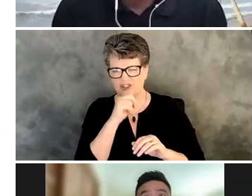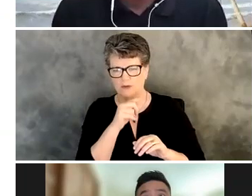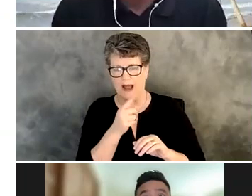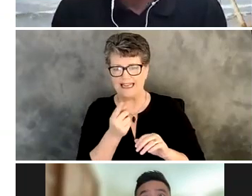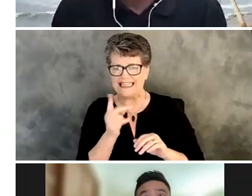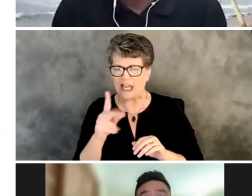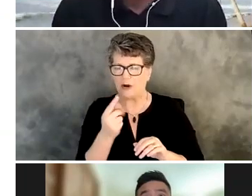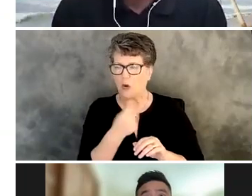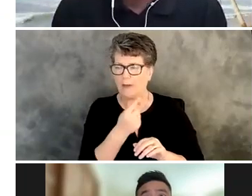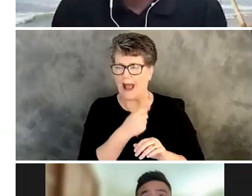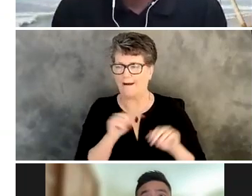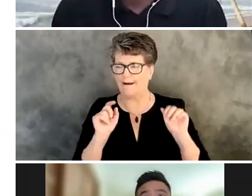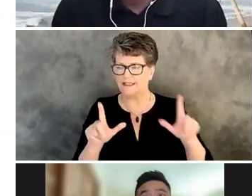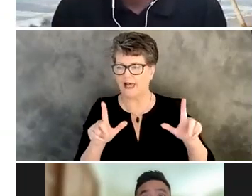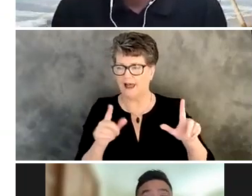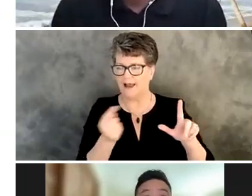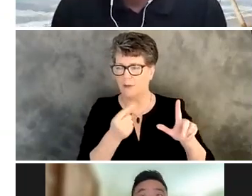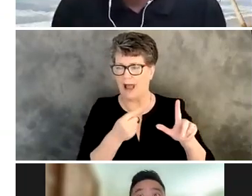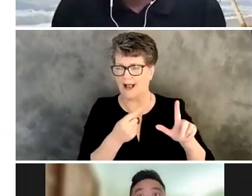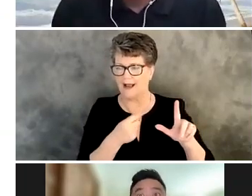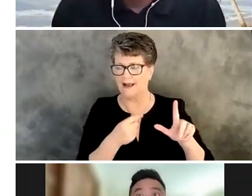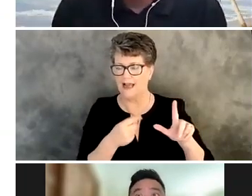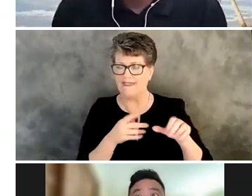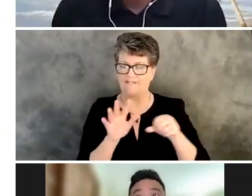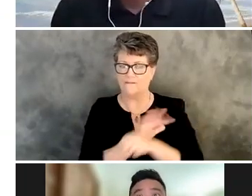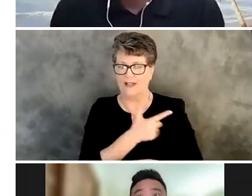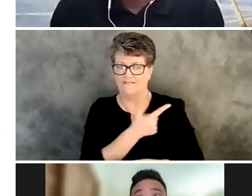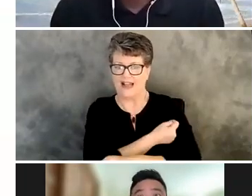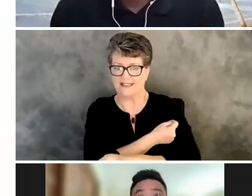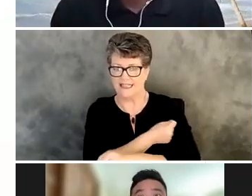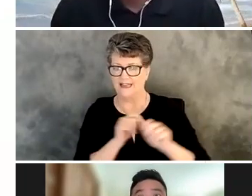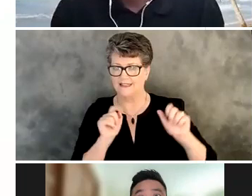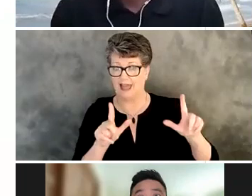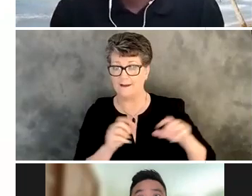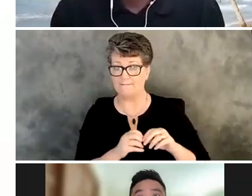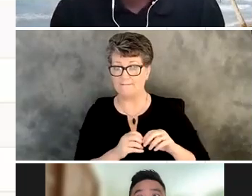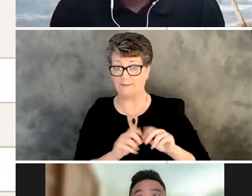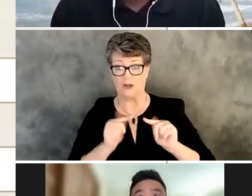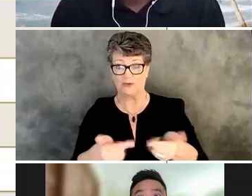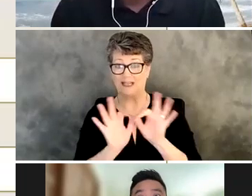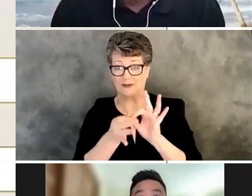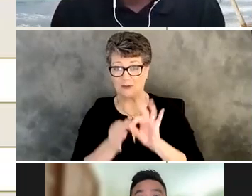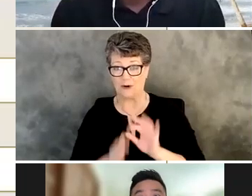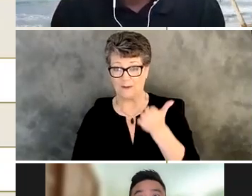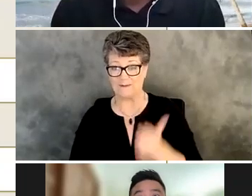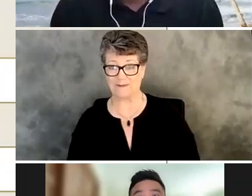Derek, if you can go back to that, the fully vaccinated slide, please.